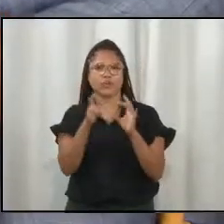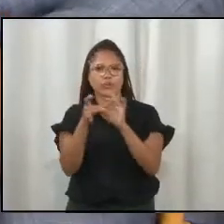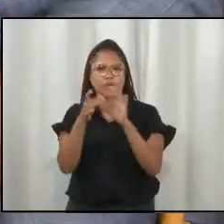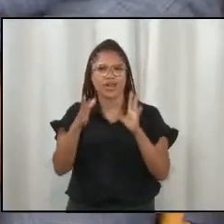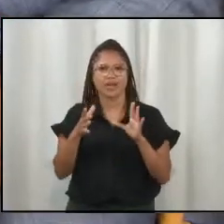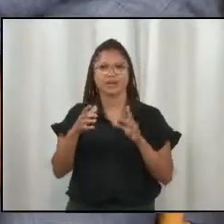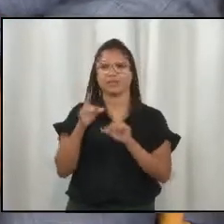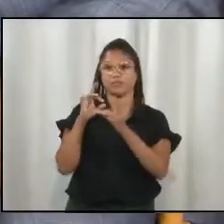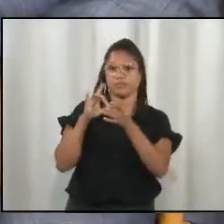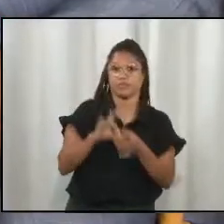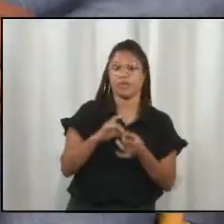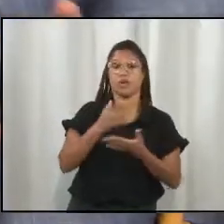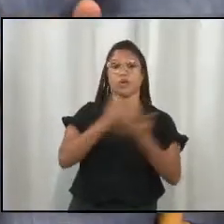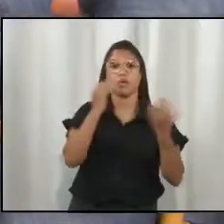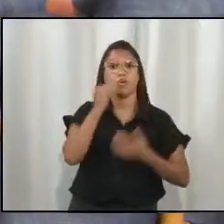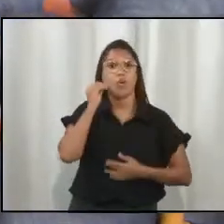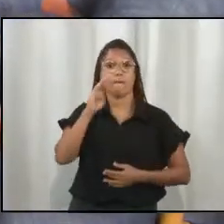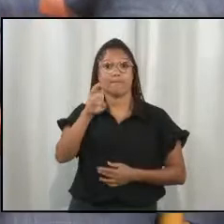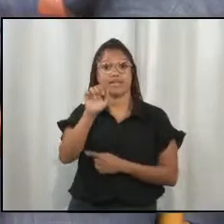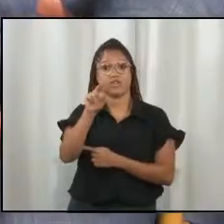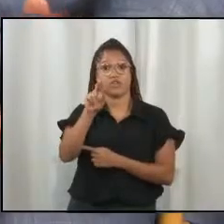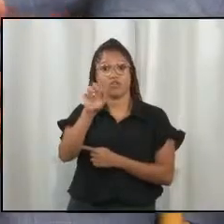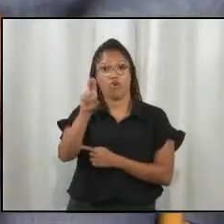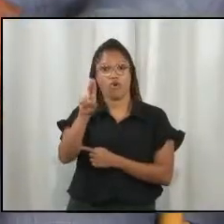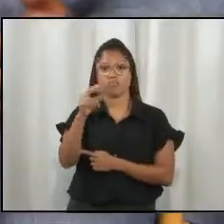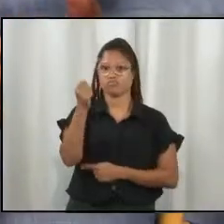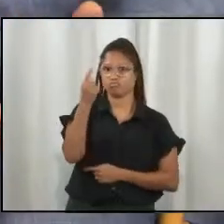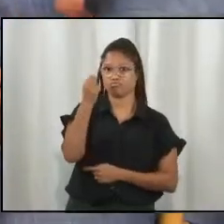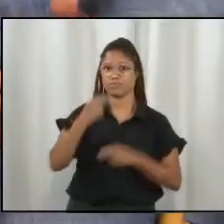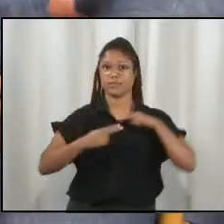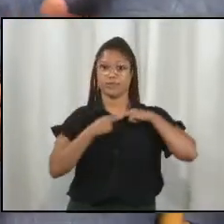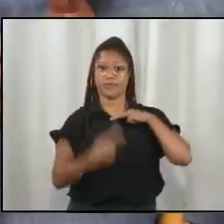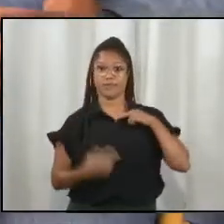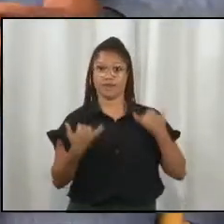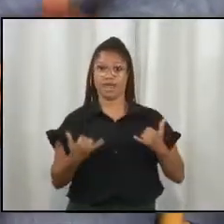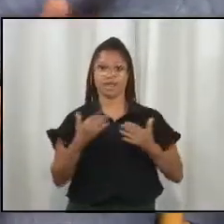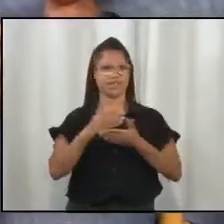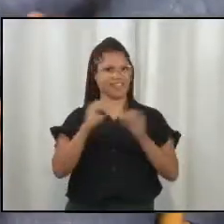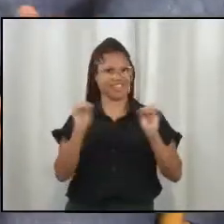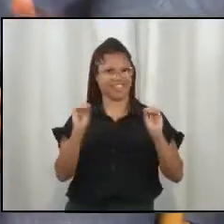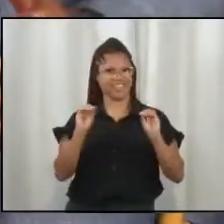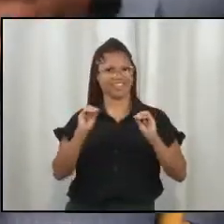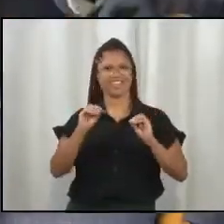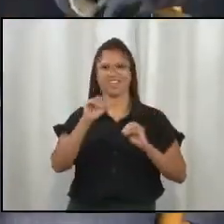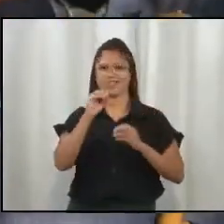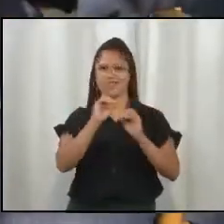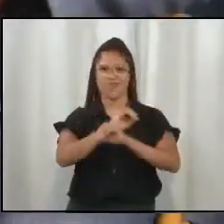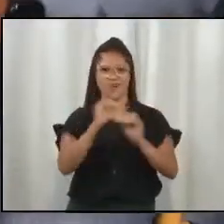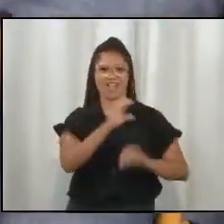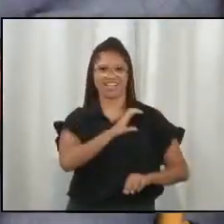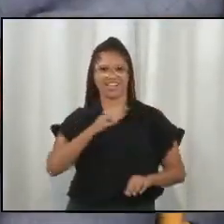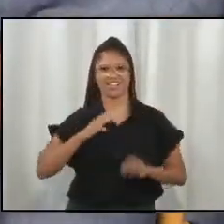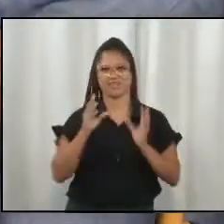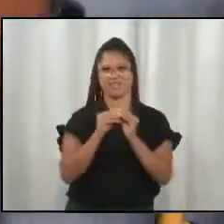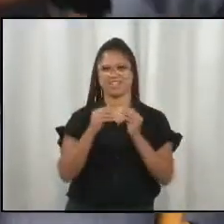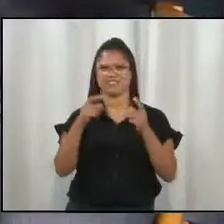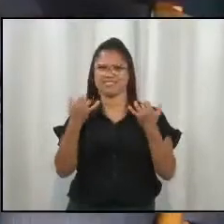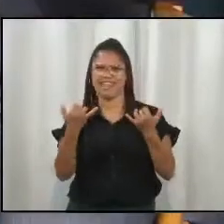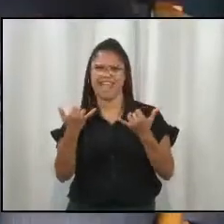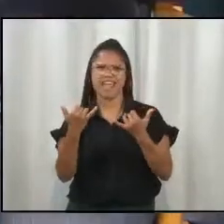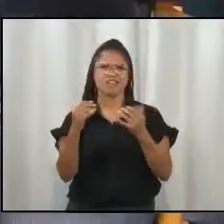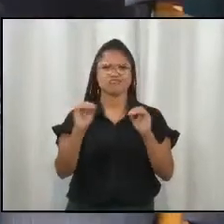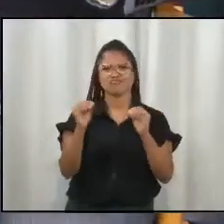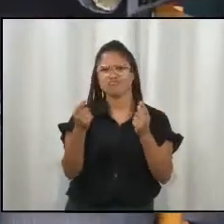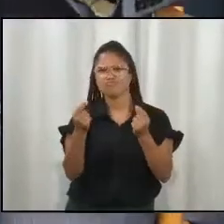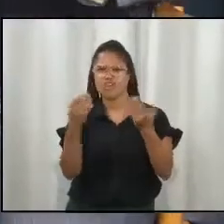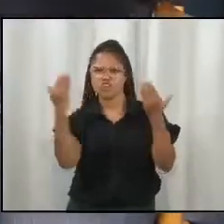Bureau. And we have no ties on today because there's no council meeting. It's a dark Tuesday, the last Tuesday of the month. We call